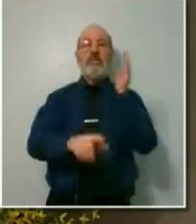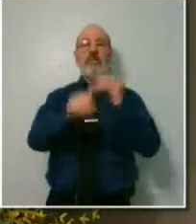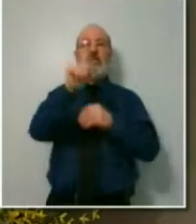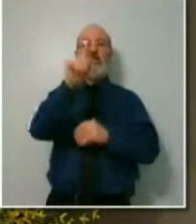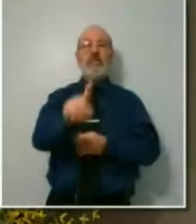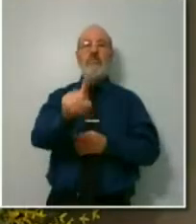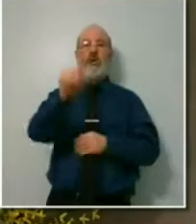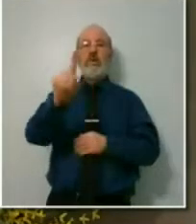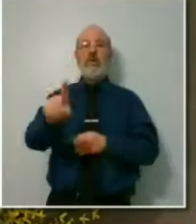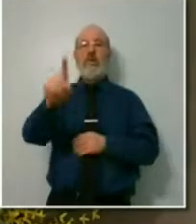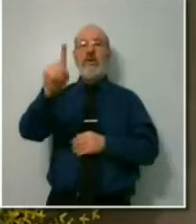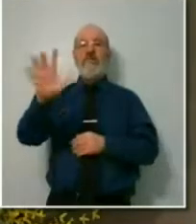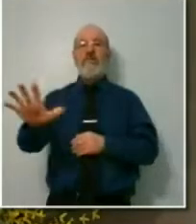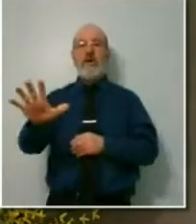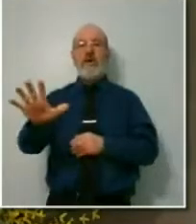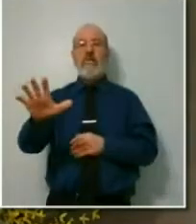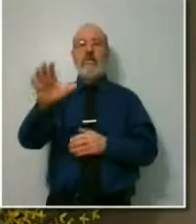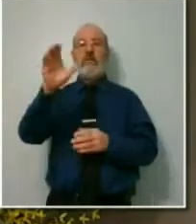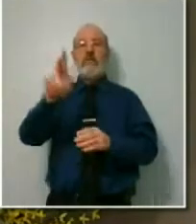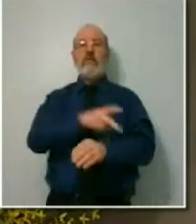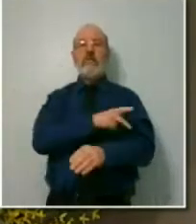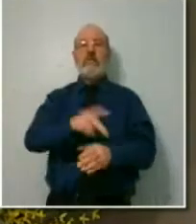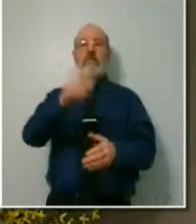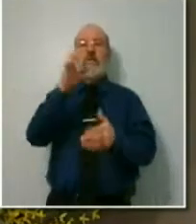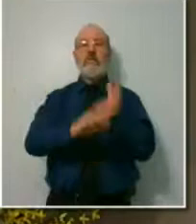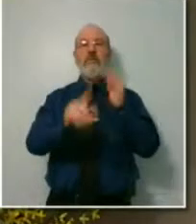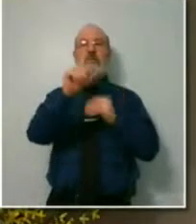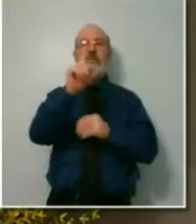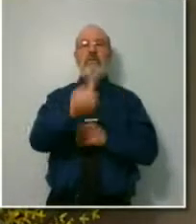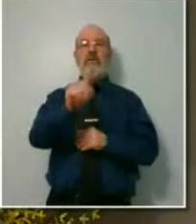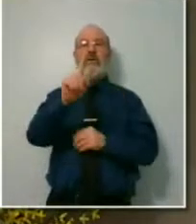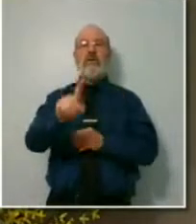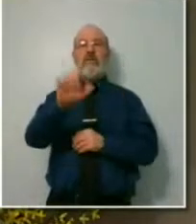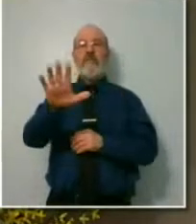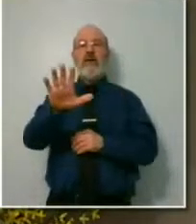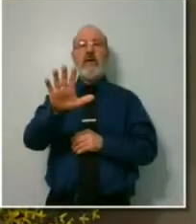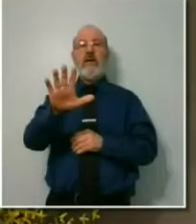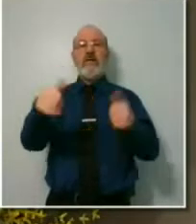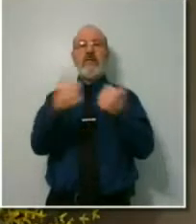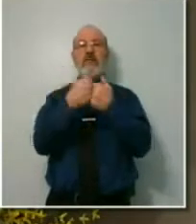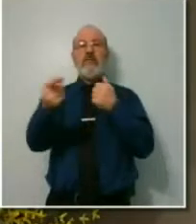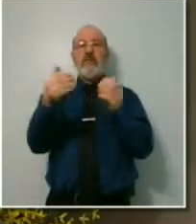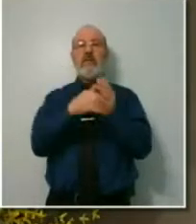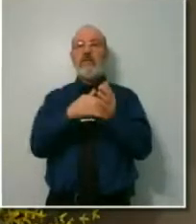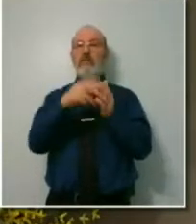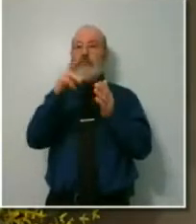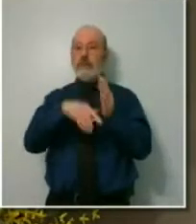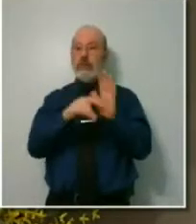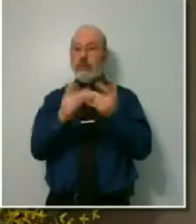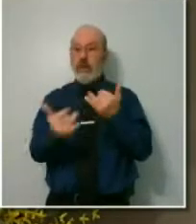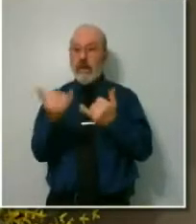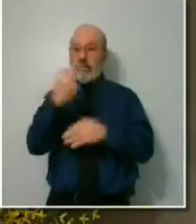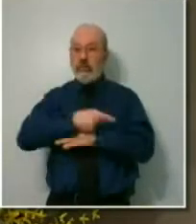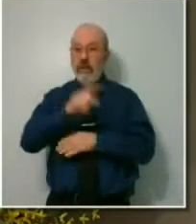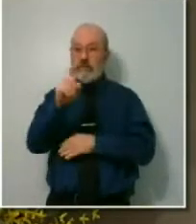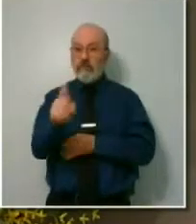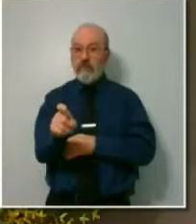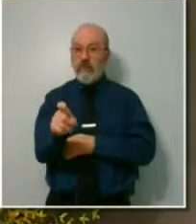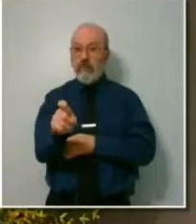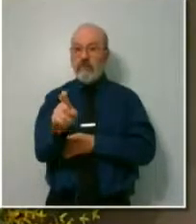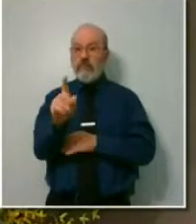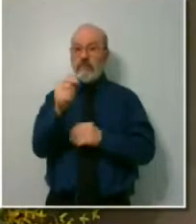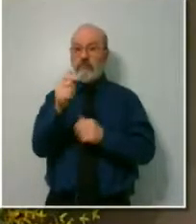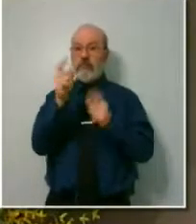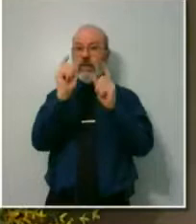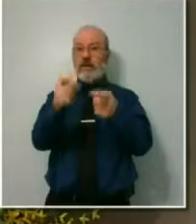Psalm 115. While you're turning, I challenge you again. Did you read your Bible today? I placed before you